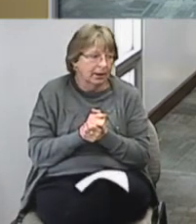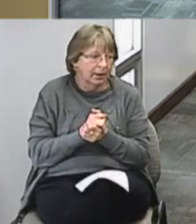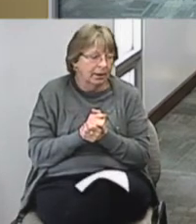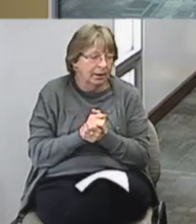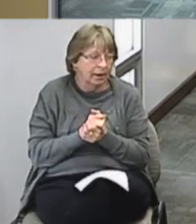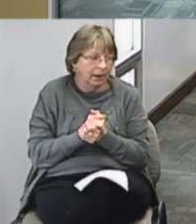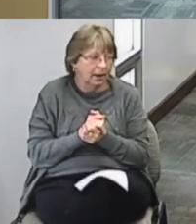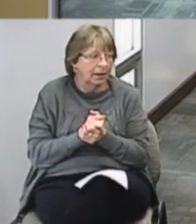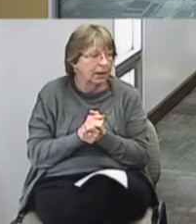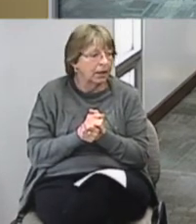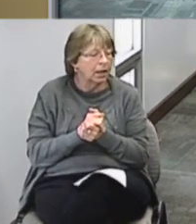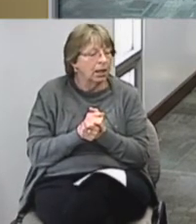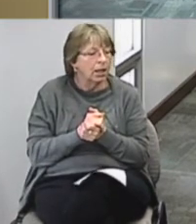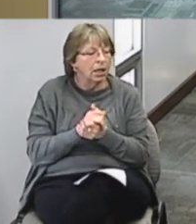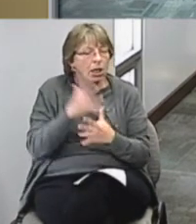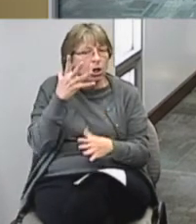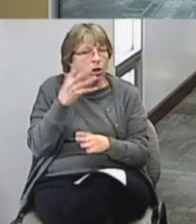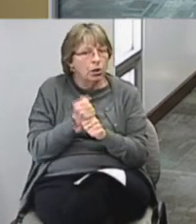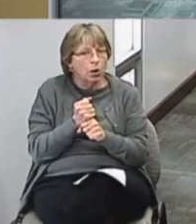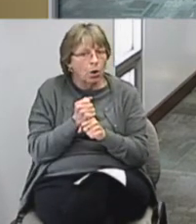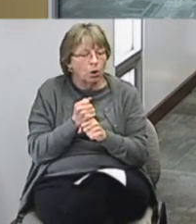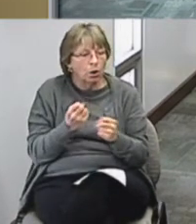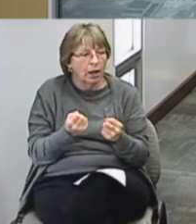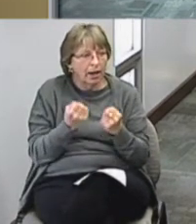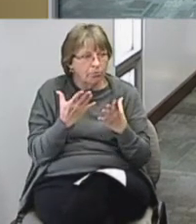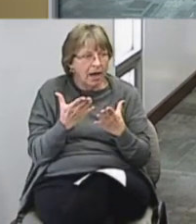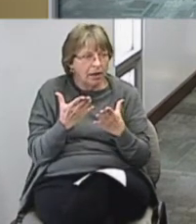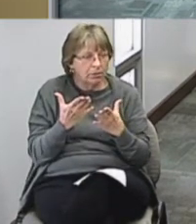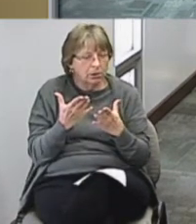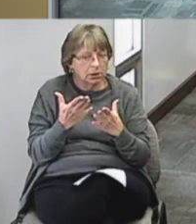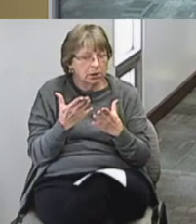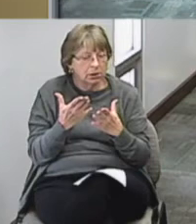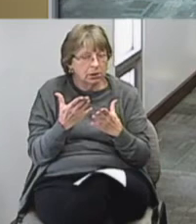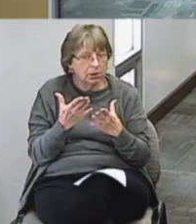I take it the total amount allocated